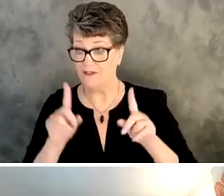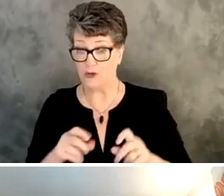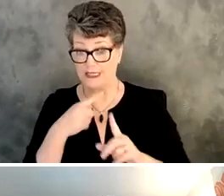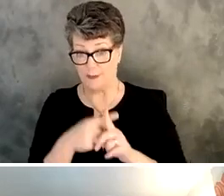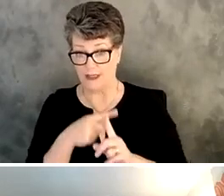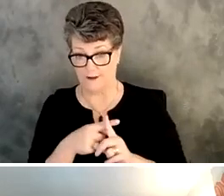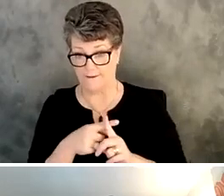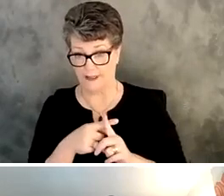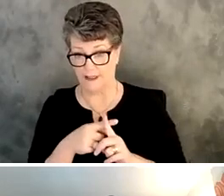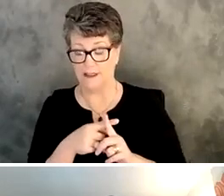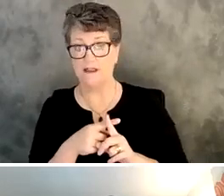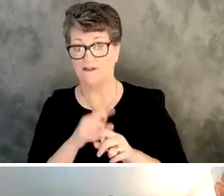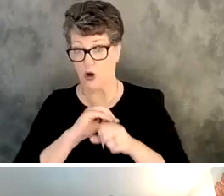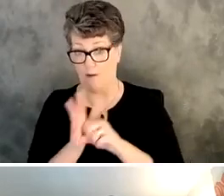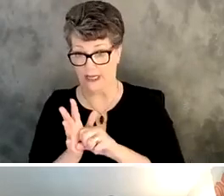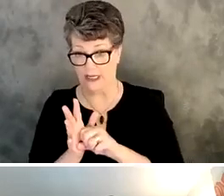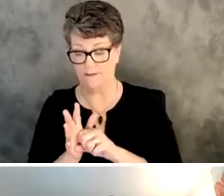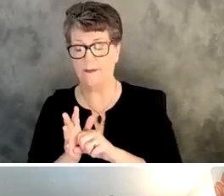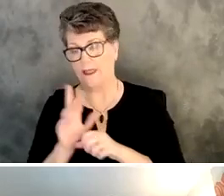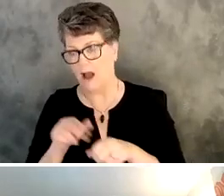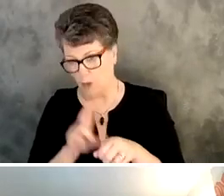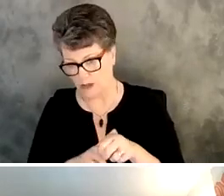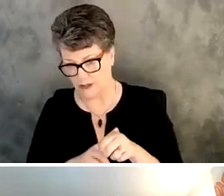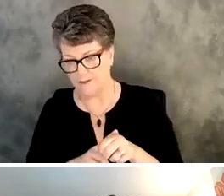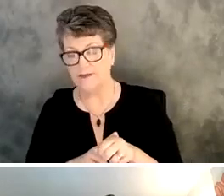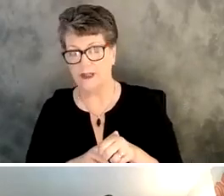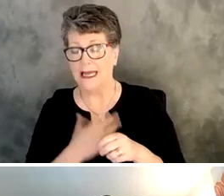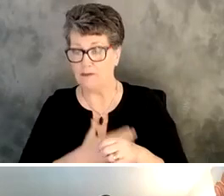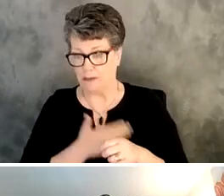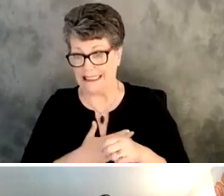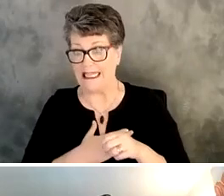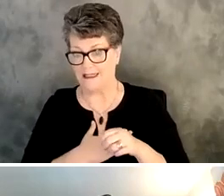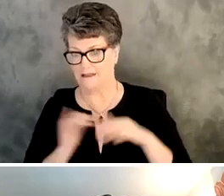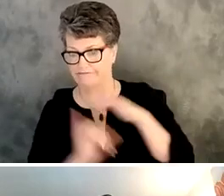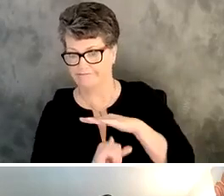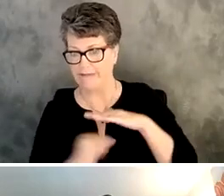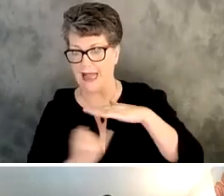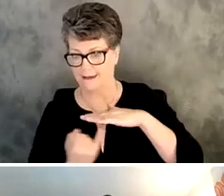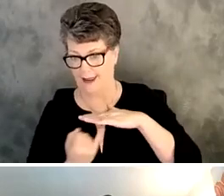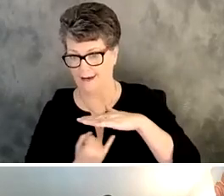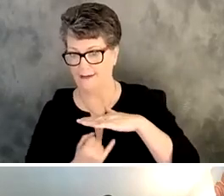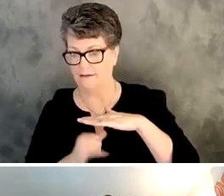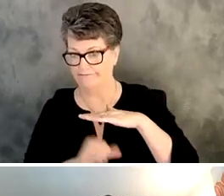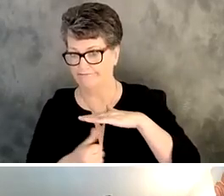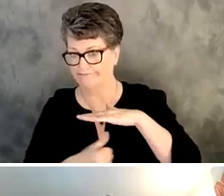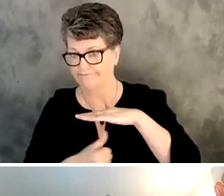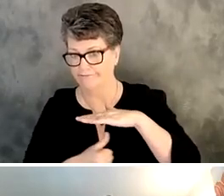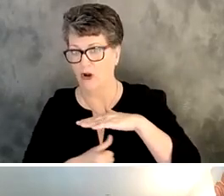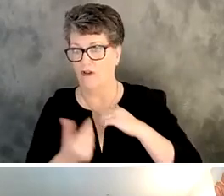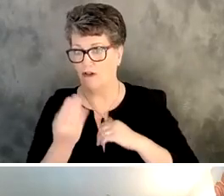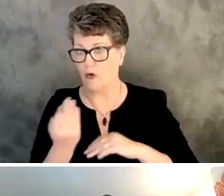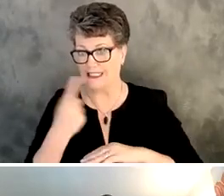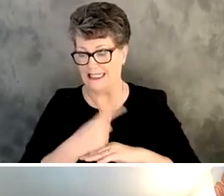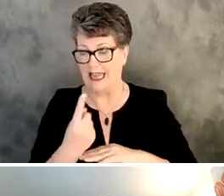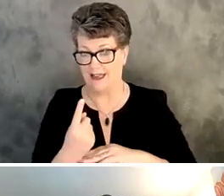positive, of course, definitely please isolate for 14 days.